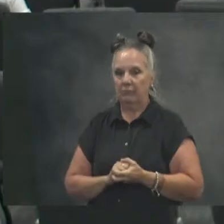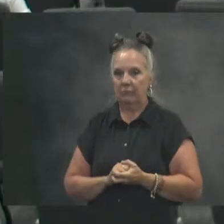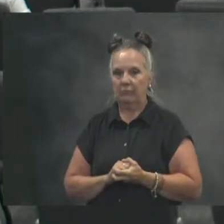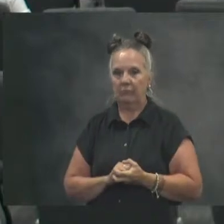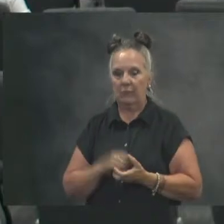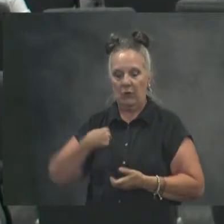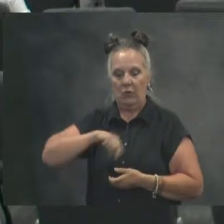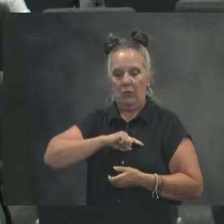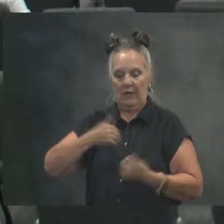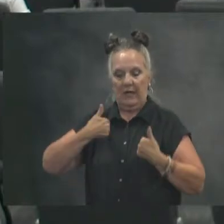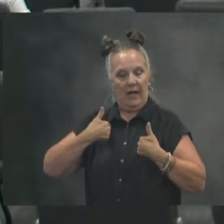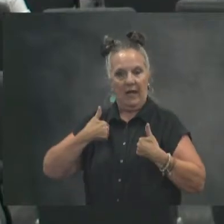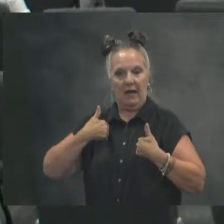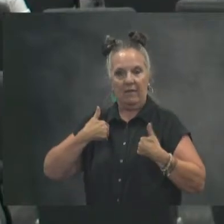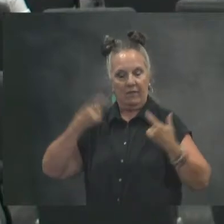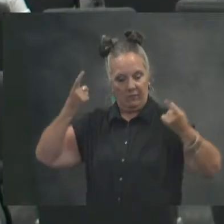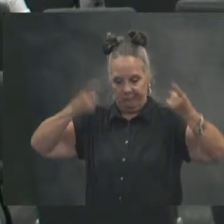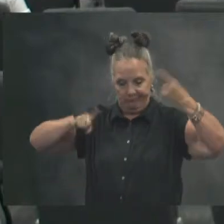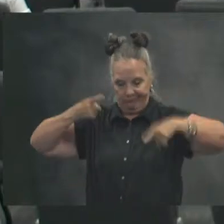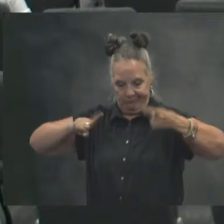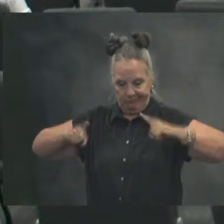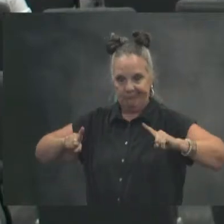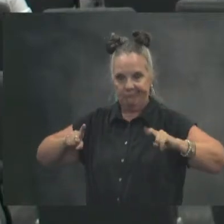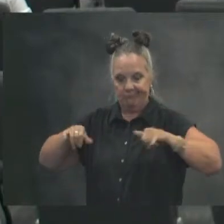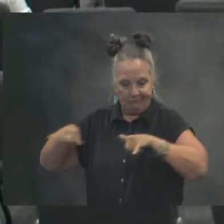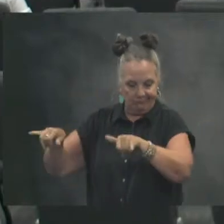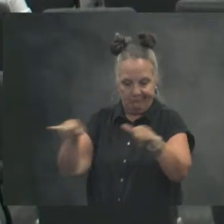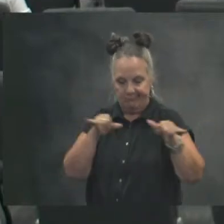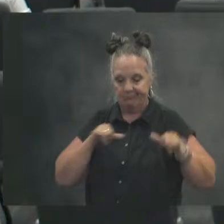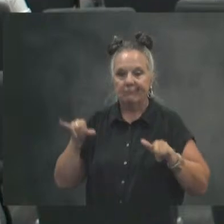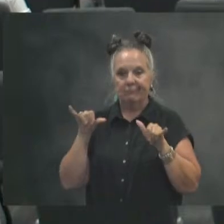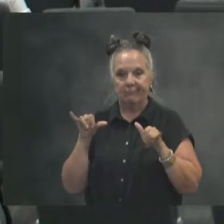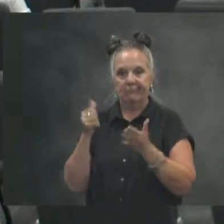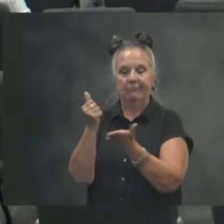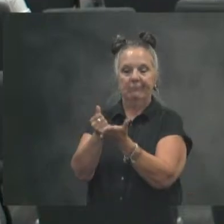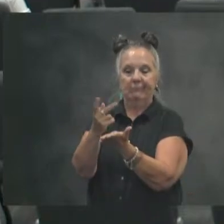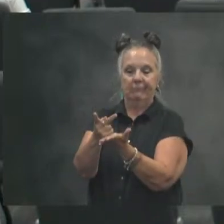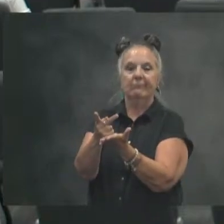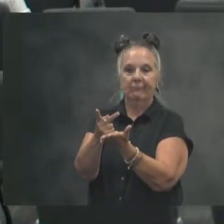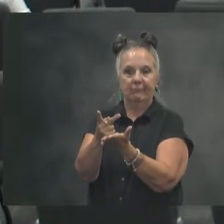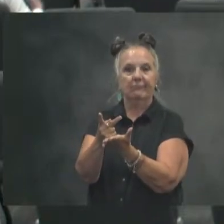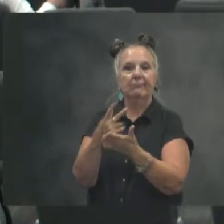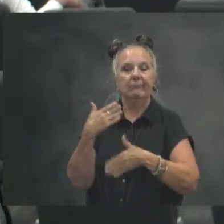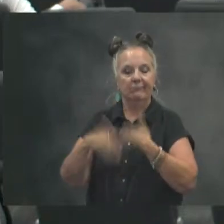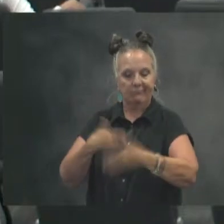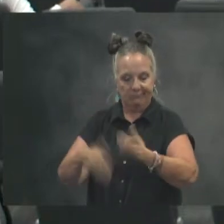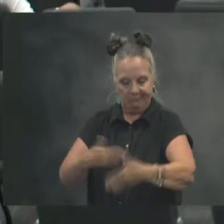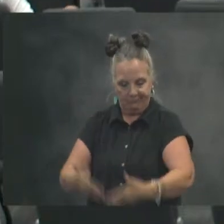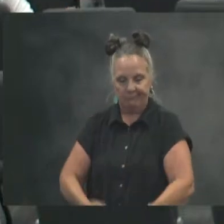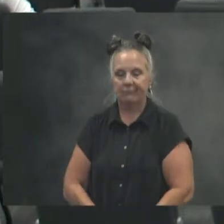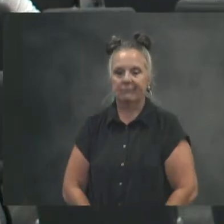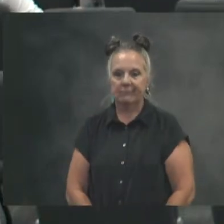Okay, we have a unanimous approval of the agenda, and the student member concurs.